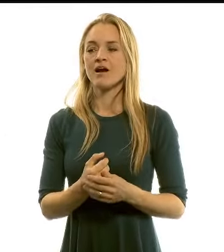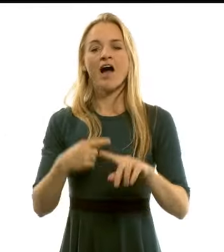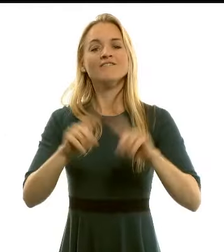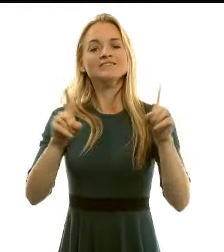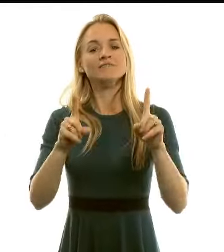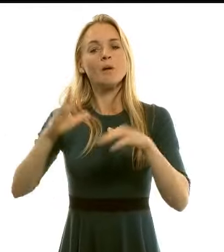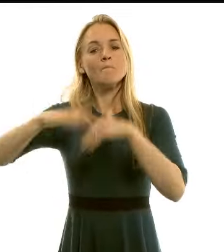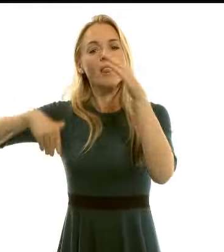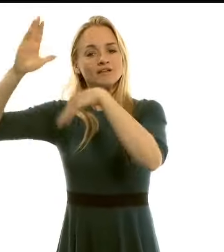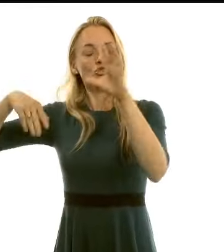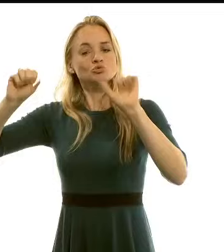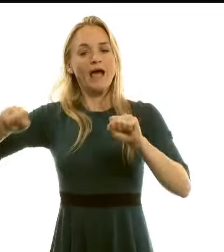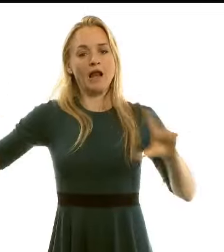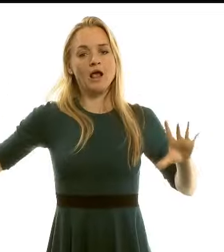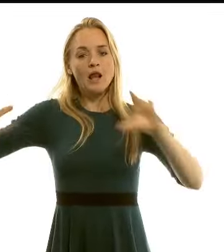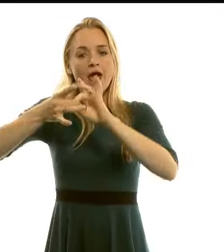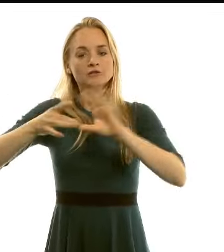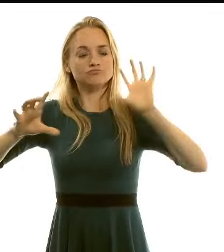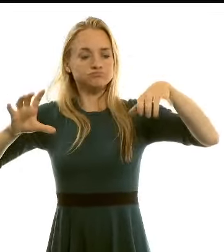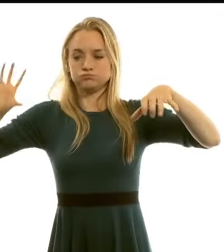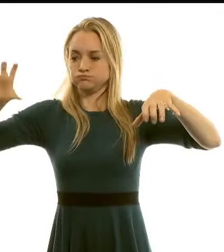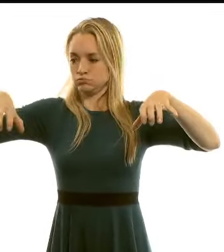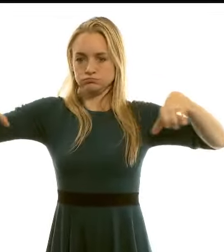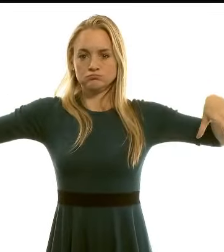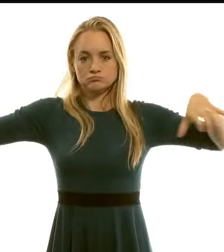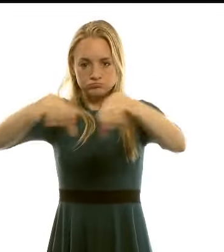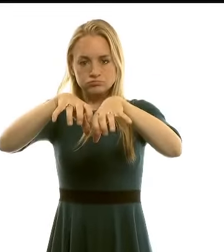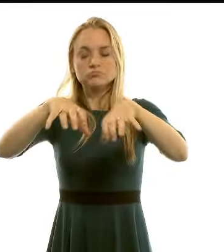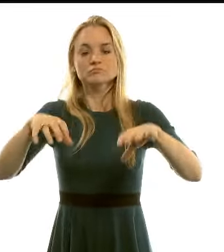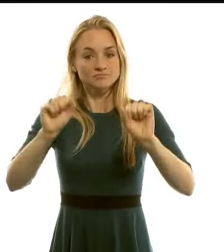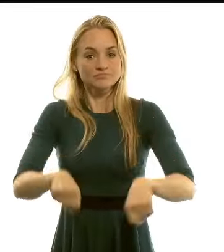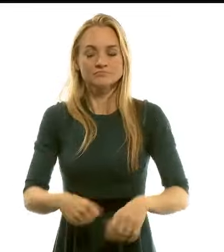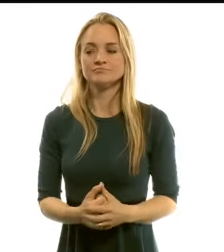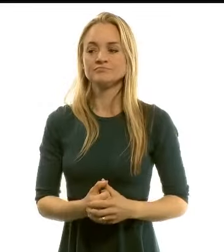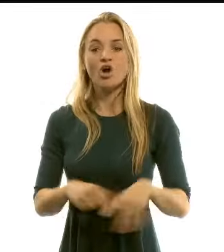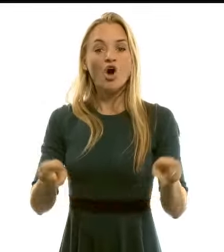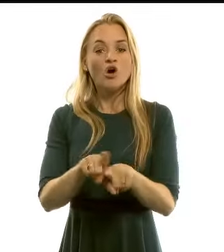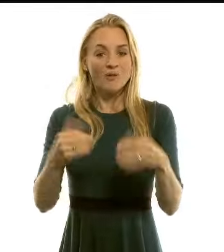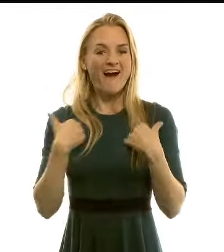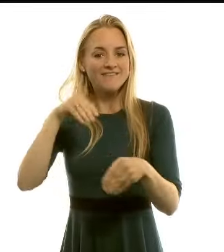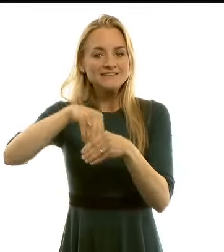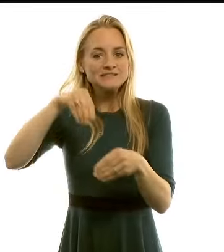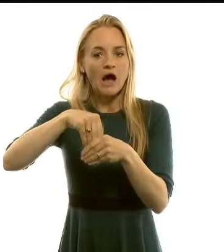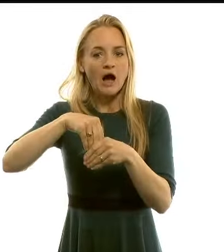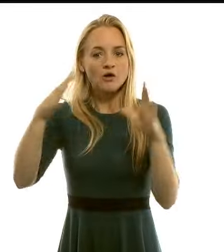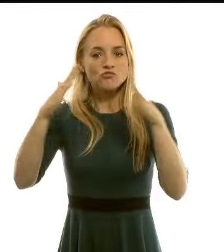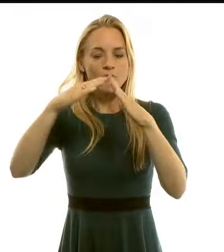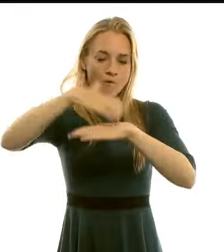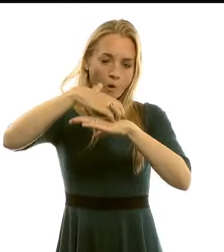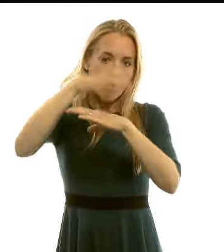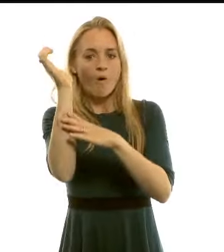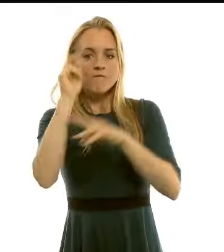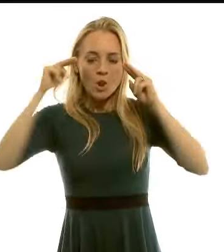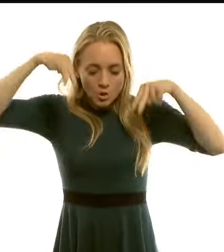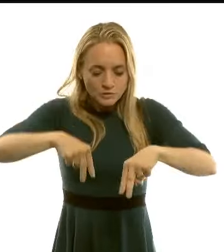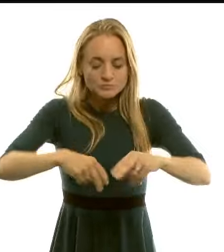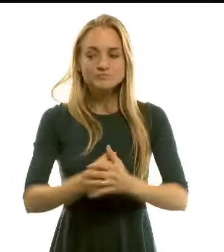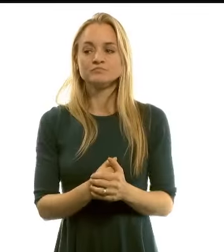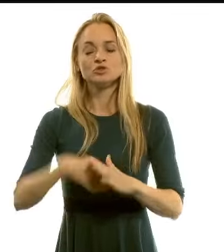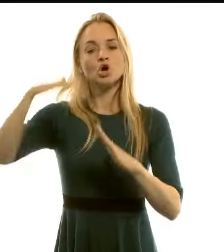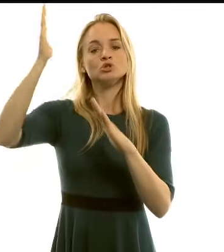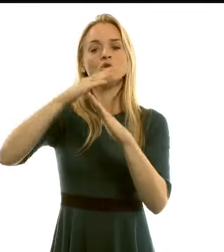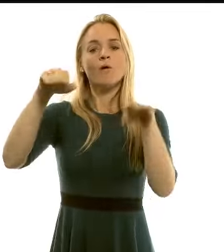that. And yeah, it even has an interior. So if you want to, let's go through it. Just take the roof off. Okay, so the top floor comes with a museum for